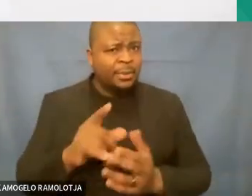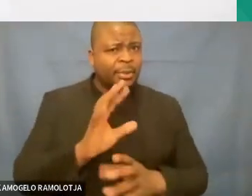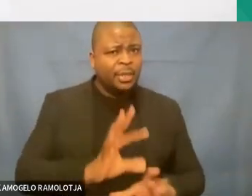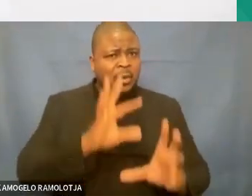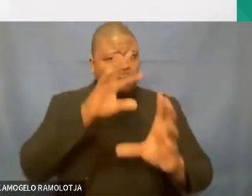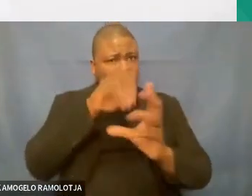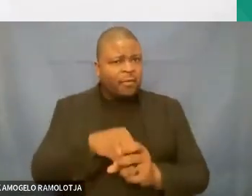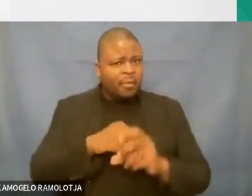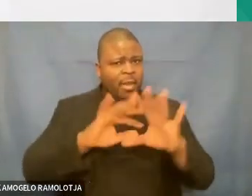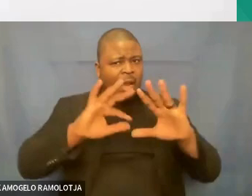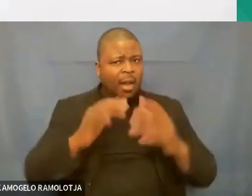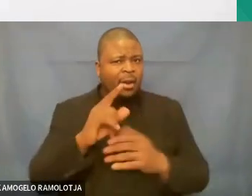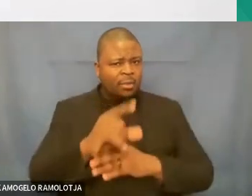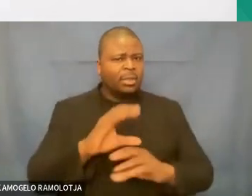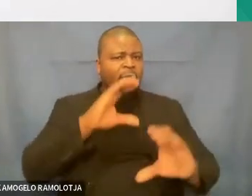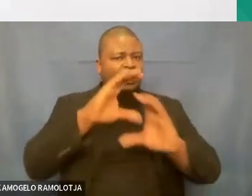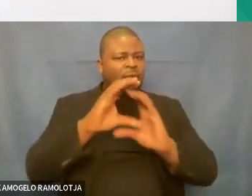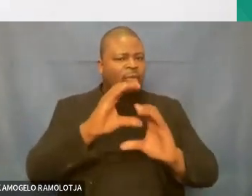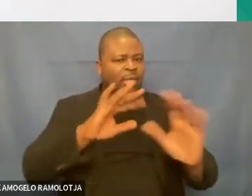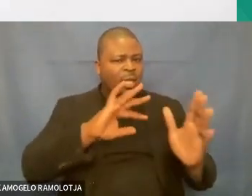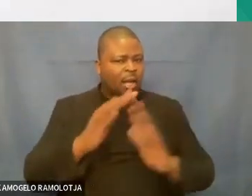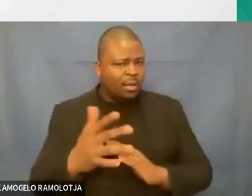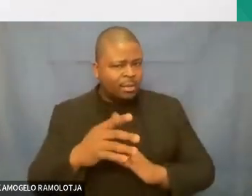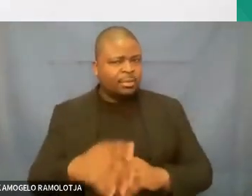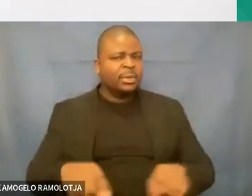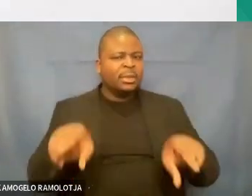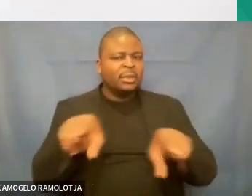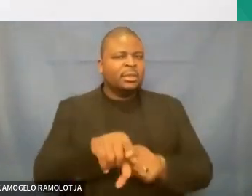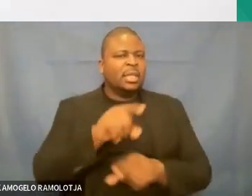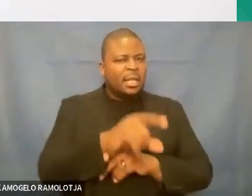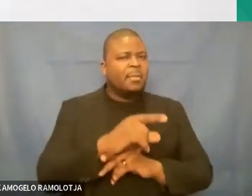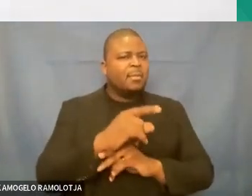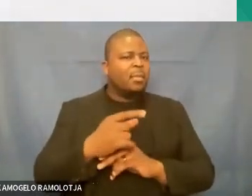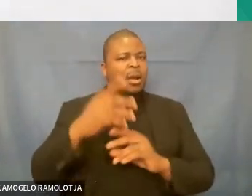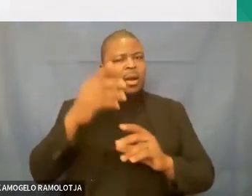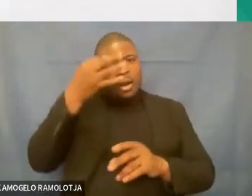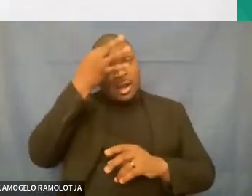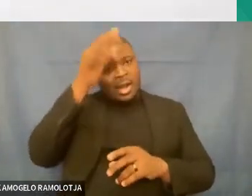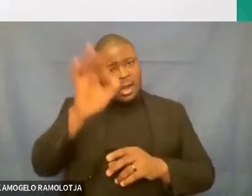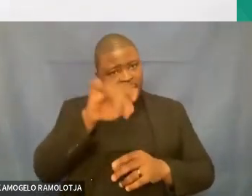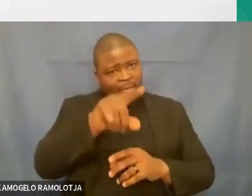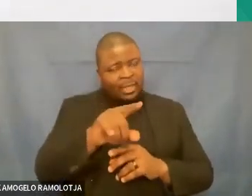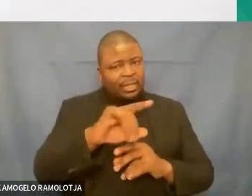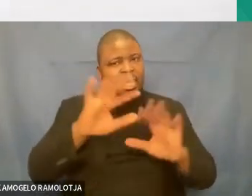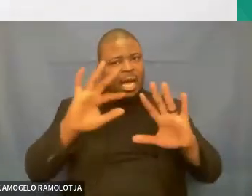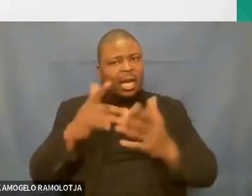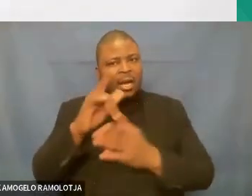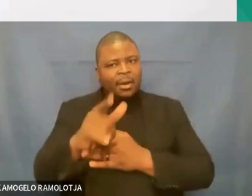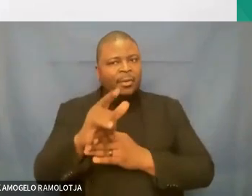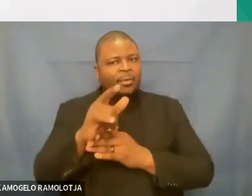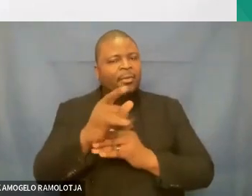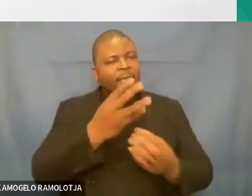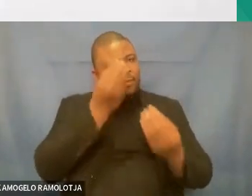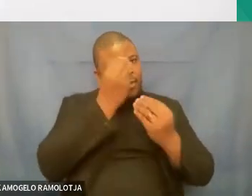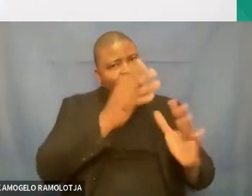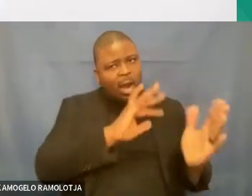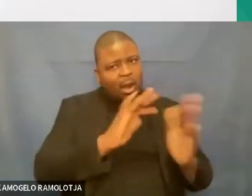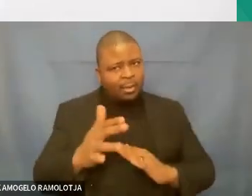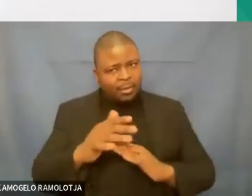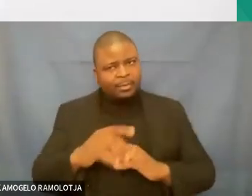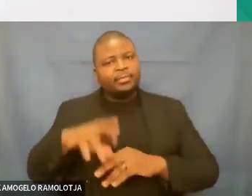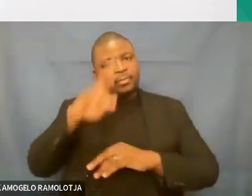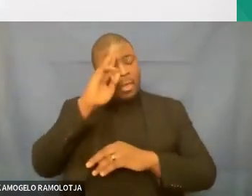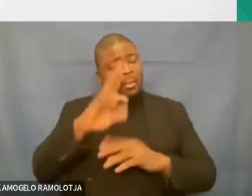the conversation? And then also to make the same call to government. Because the truth is, as I said, our government departments work